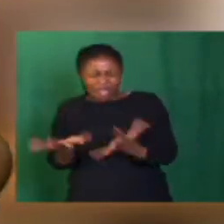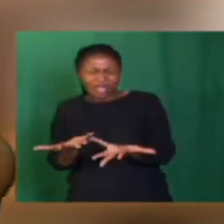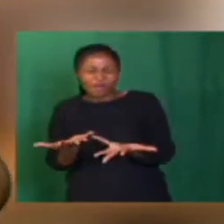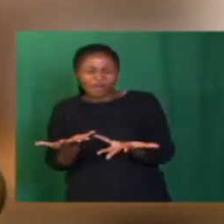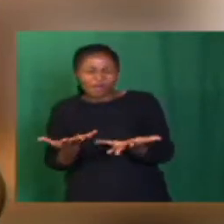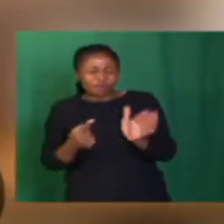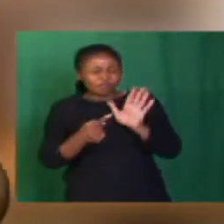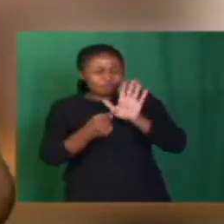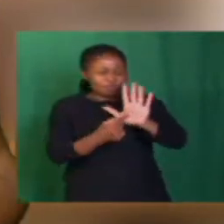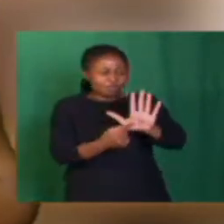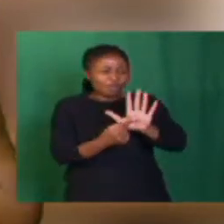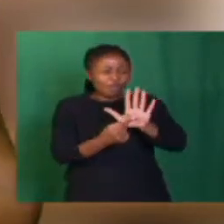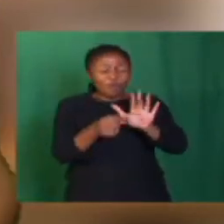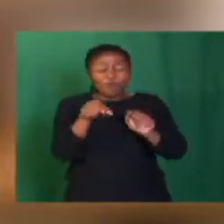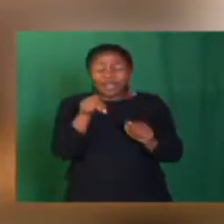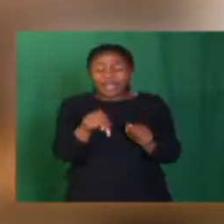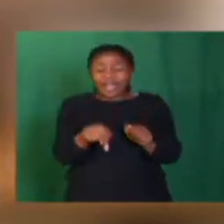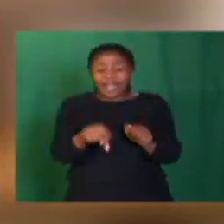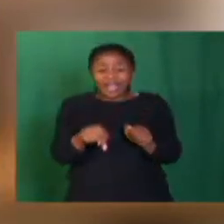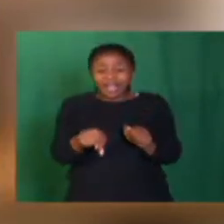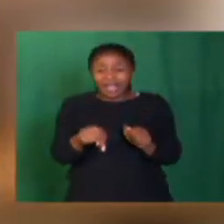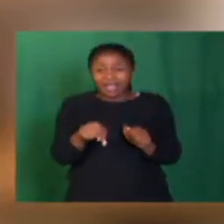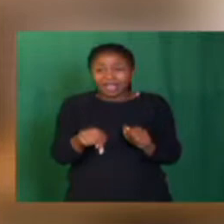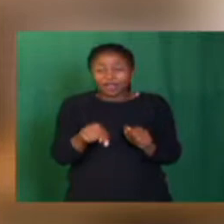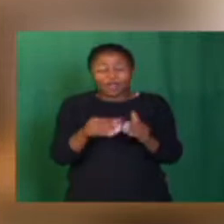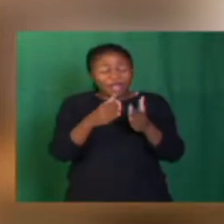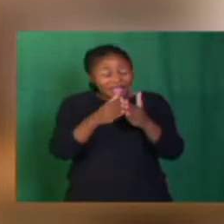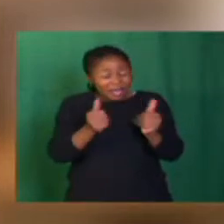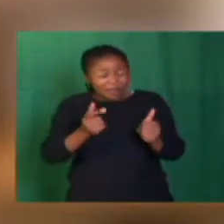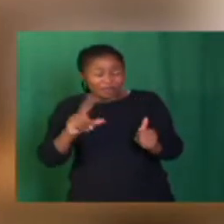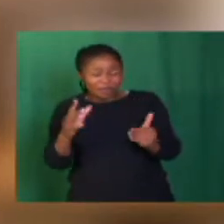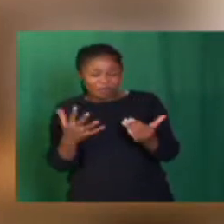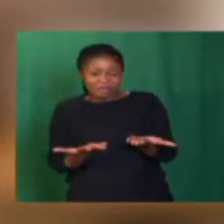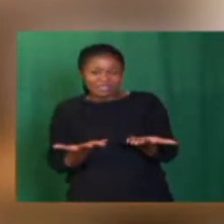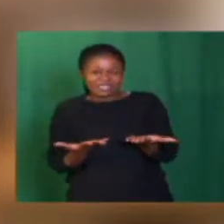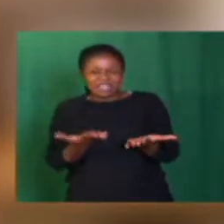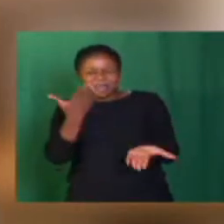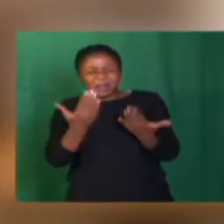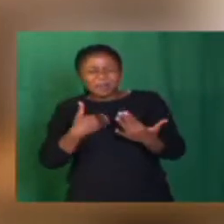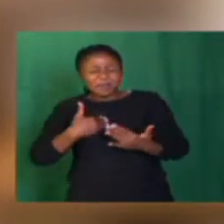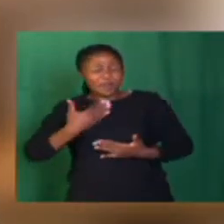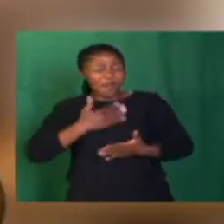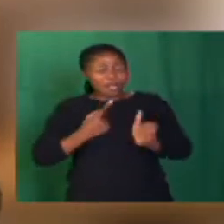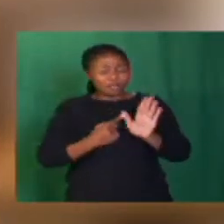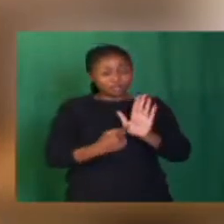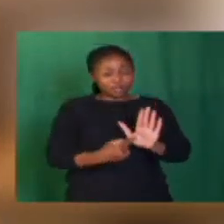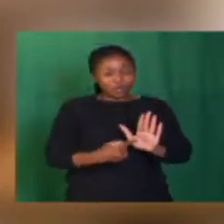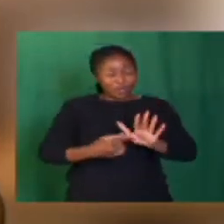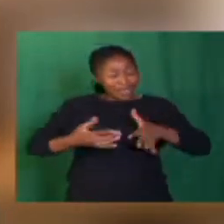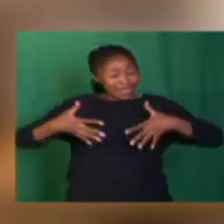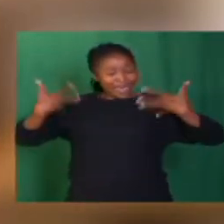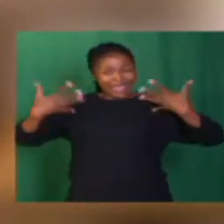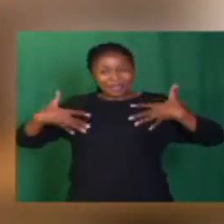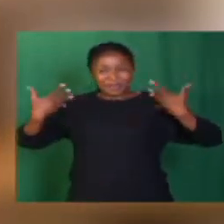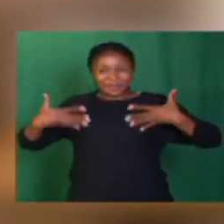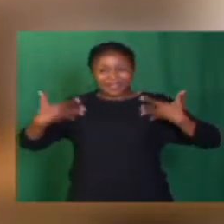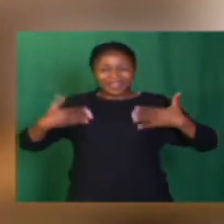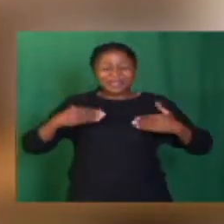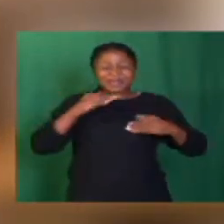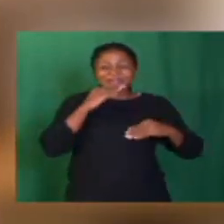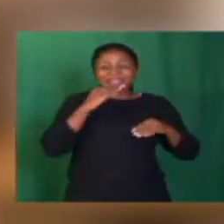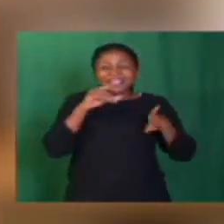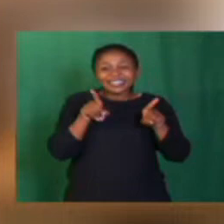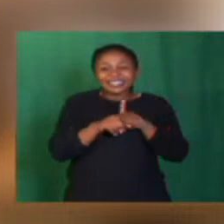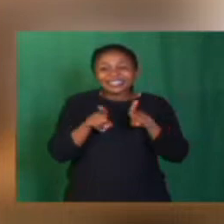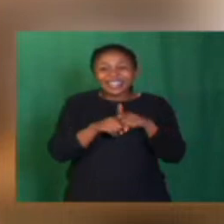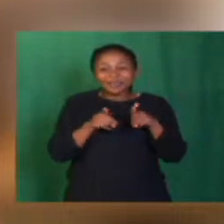it will show that now I am trying to show a happy moment. You are not going to say, "And we